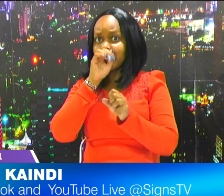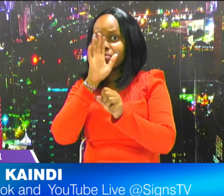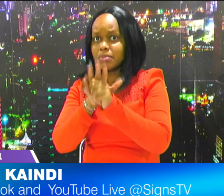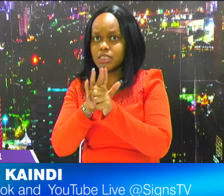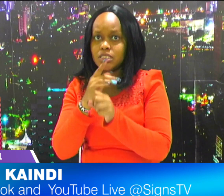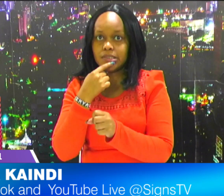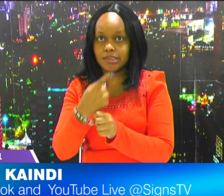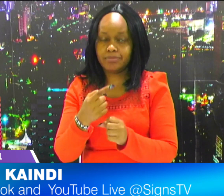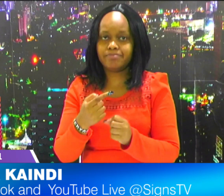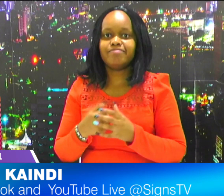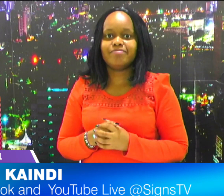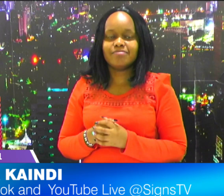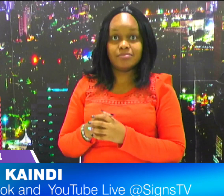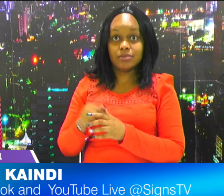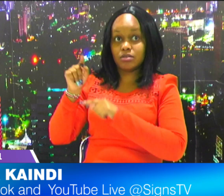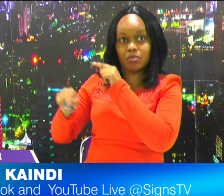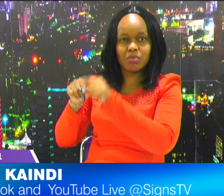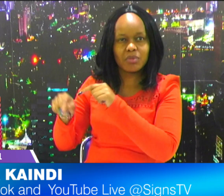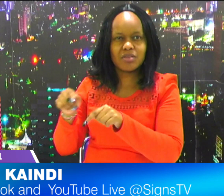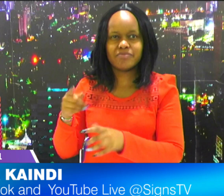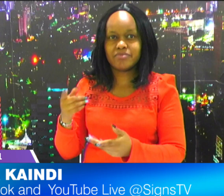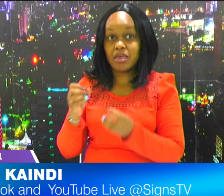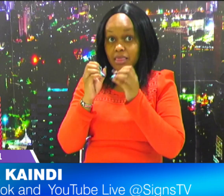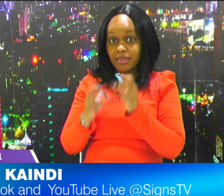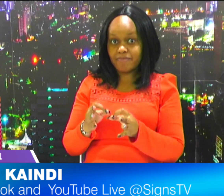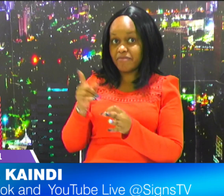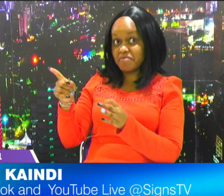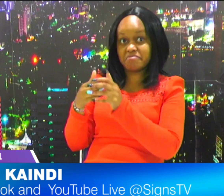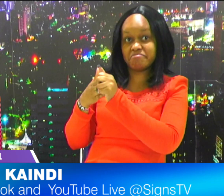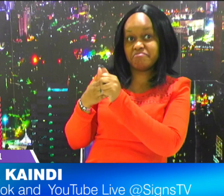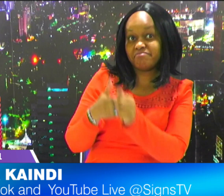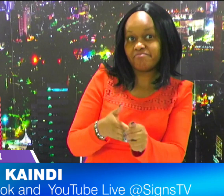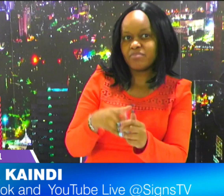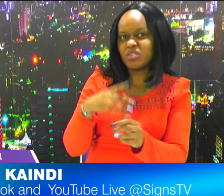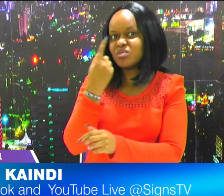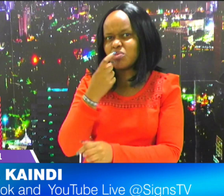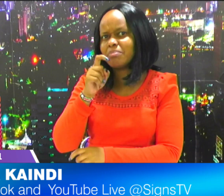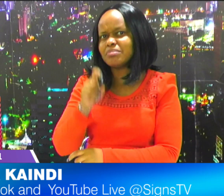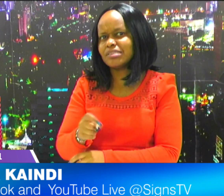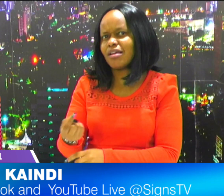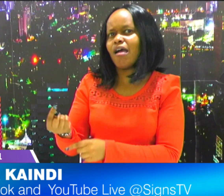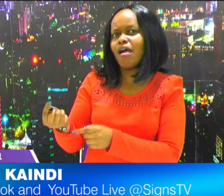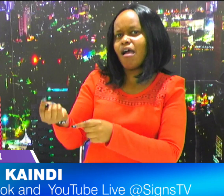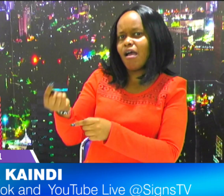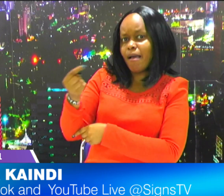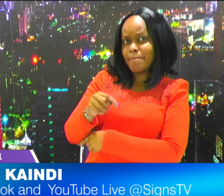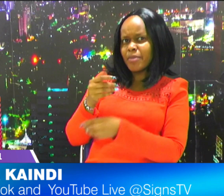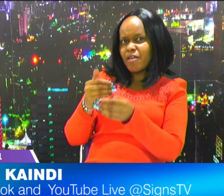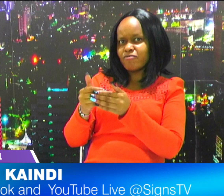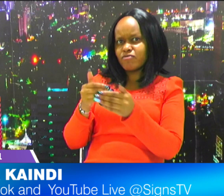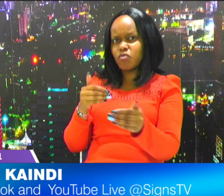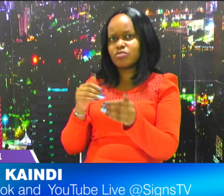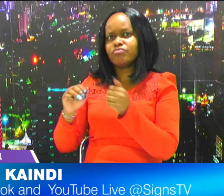applied for free bond, noting the accused if a leader who must appear before